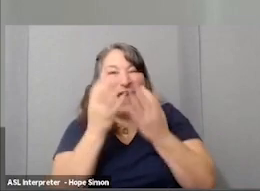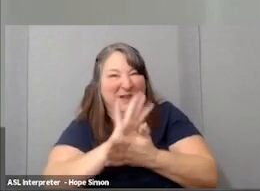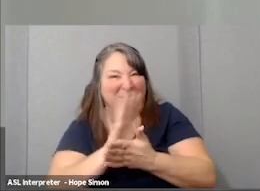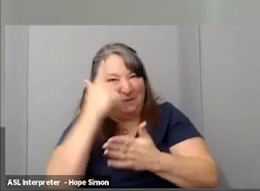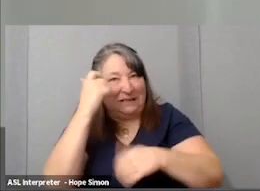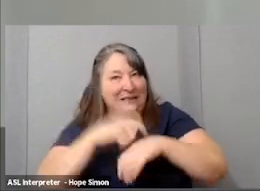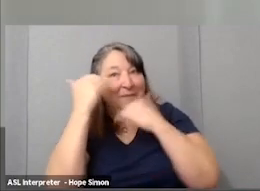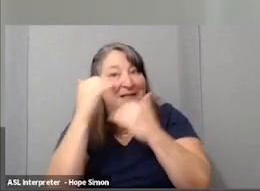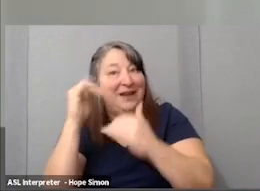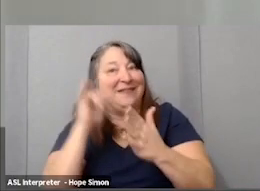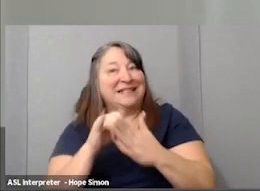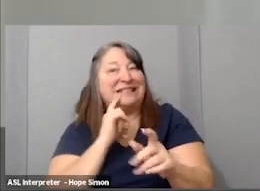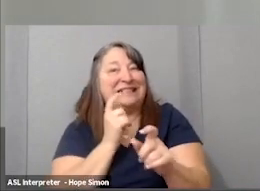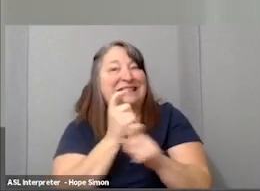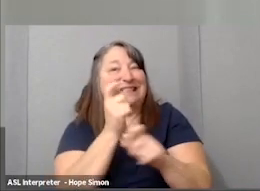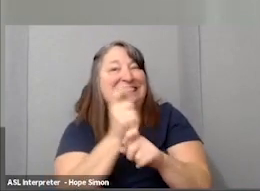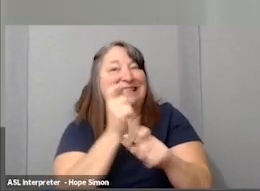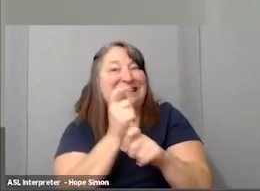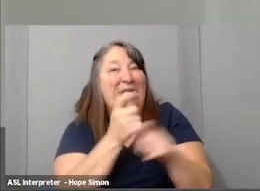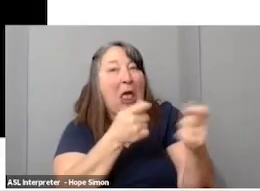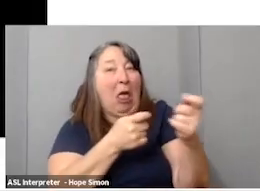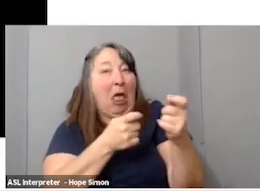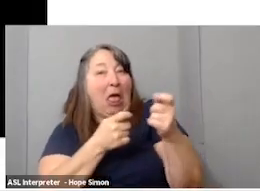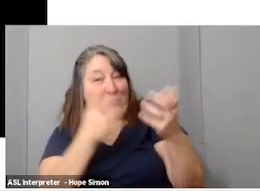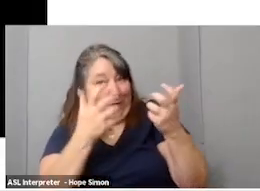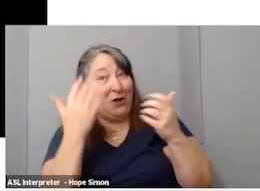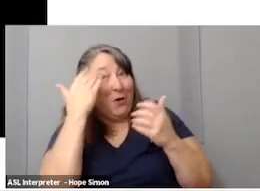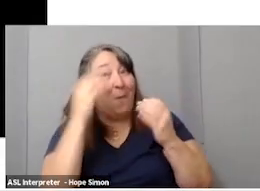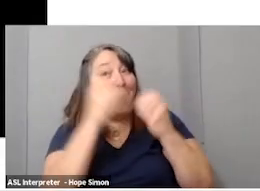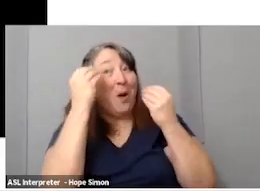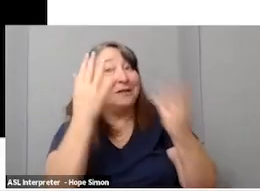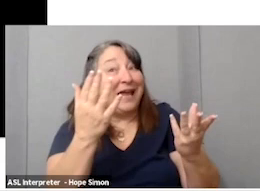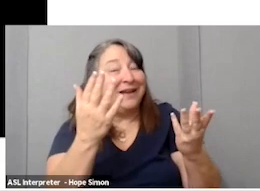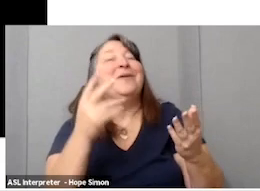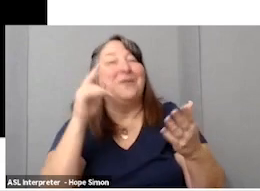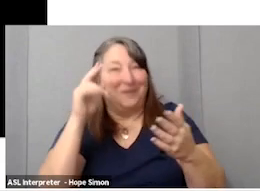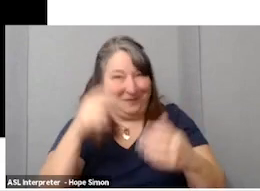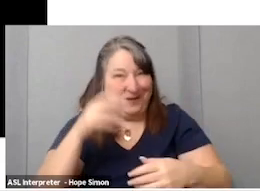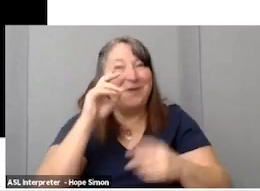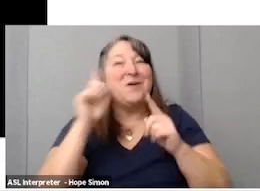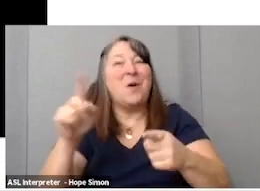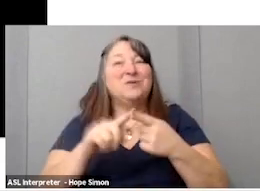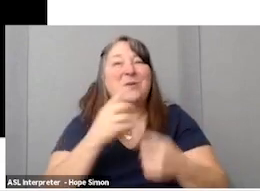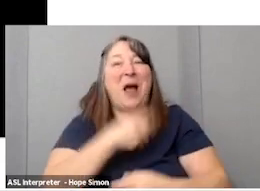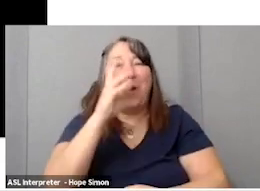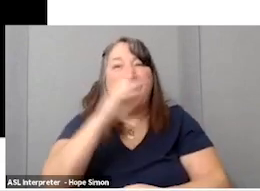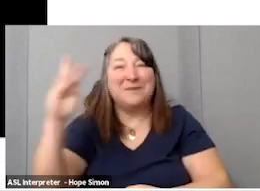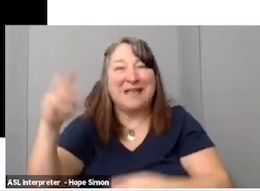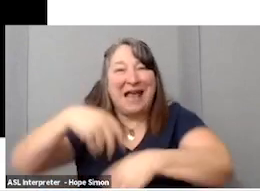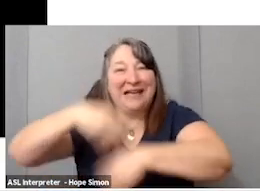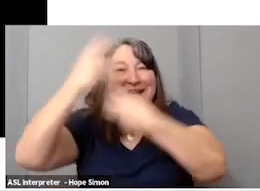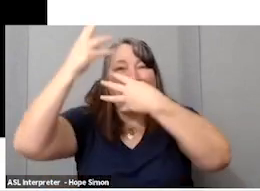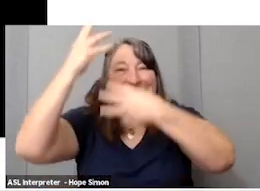teaser. If you want to know more about the data, please go to our website and download the report. So I'm going to start with all the